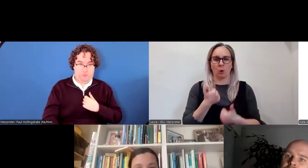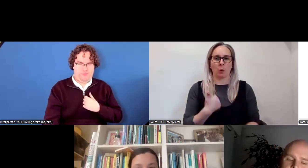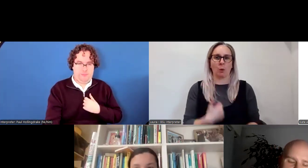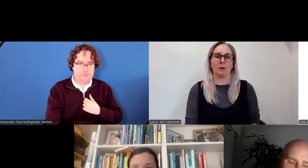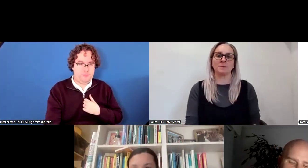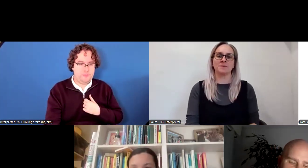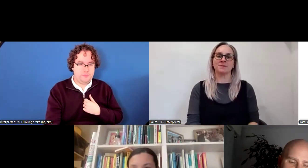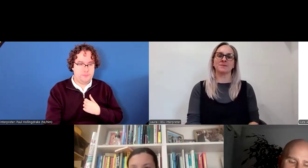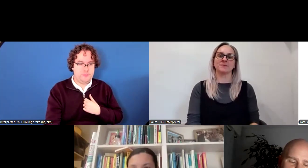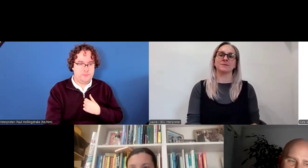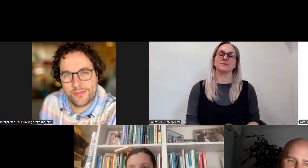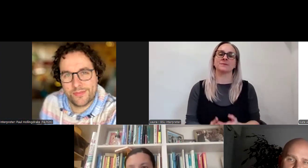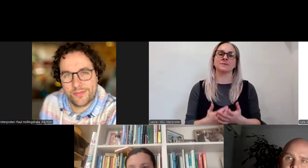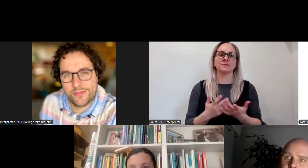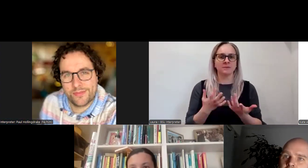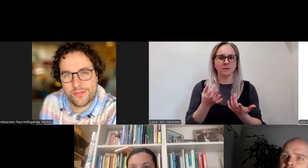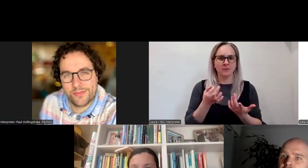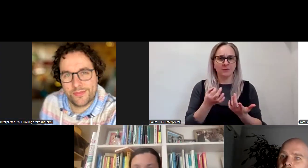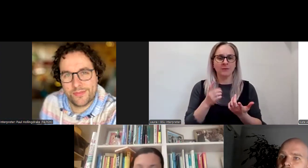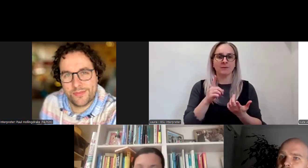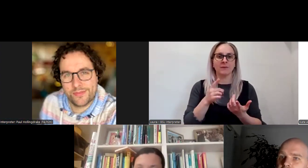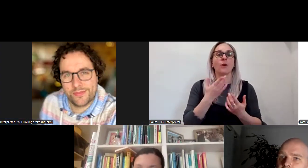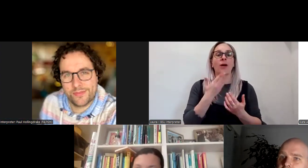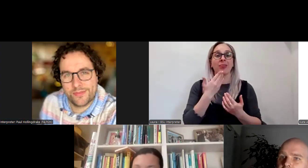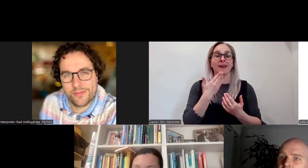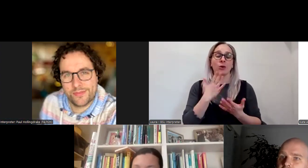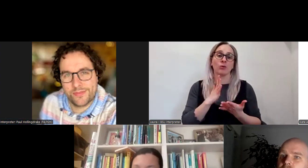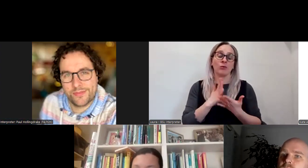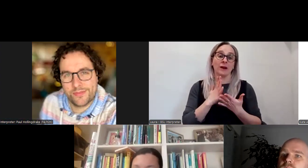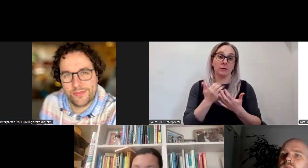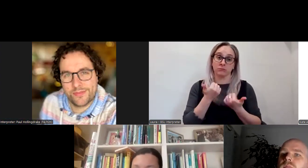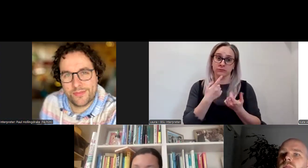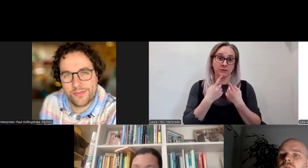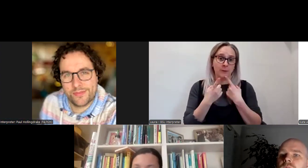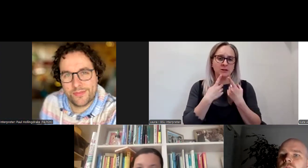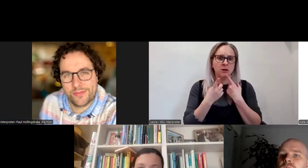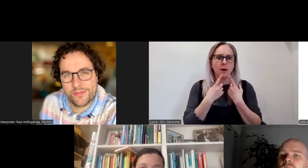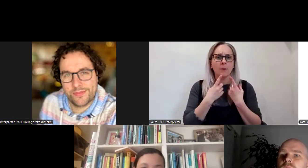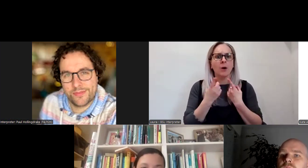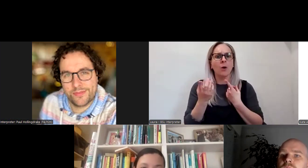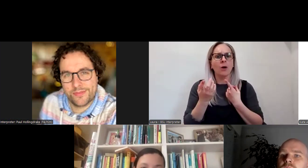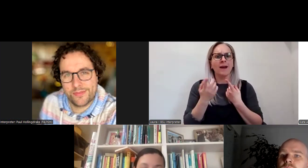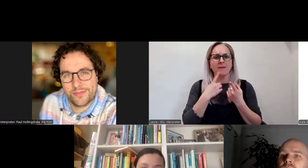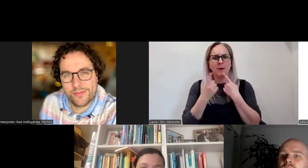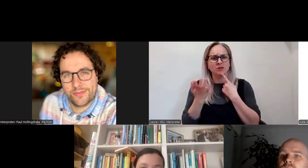Alicia, I think, is said, thank you for this informative session. Where can I find the info for the different fellowships?